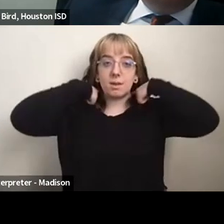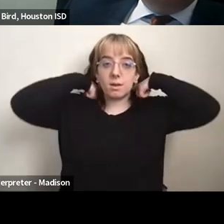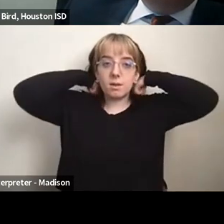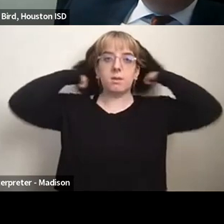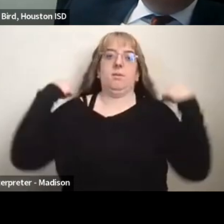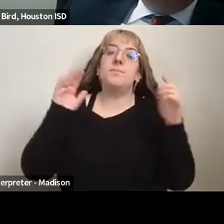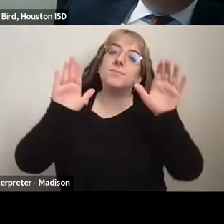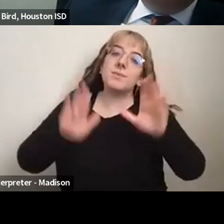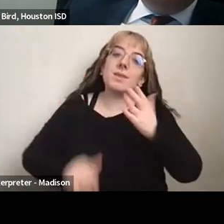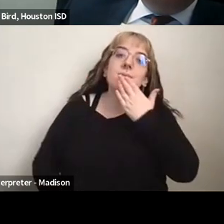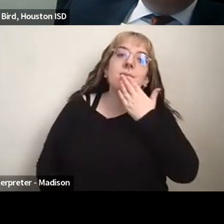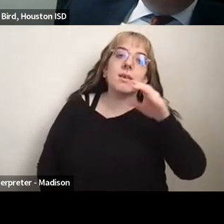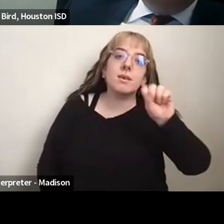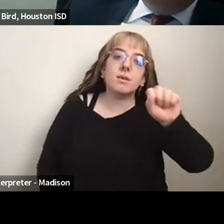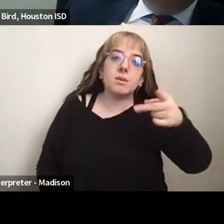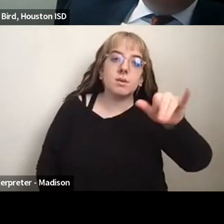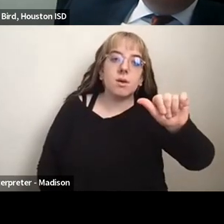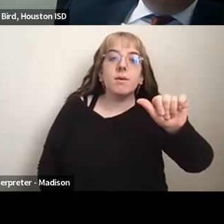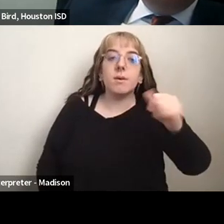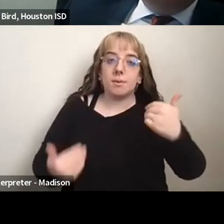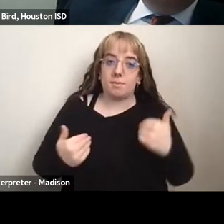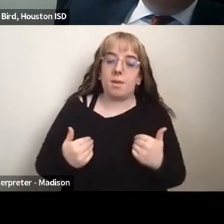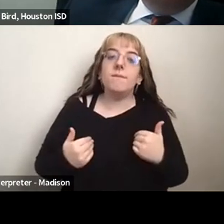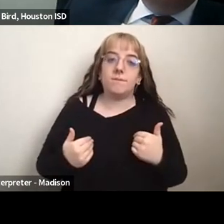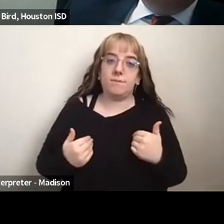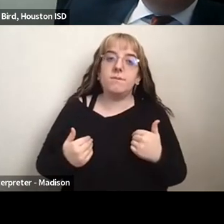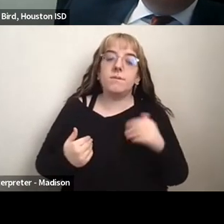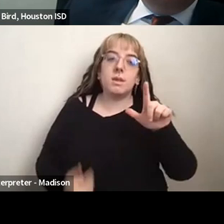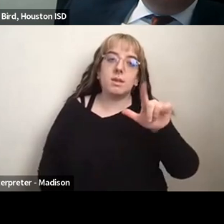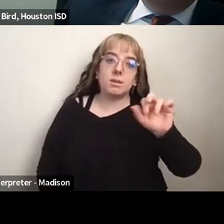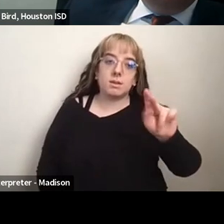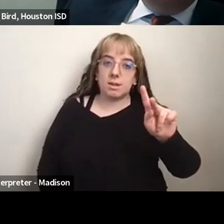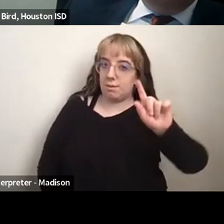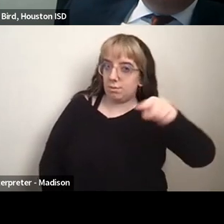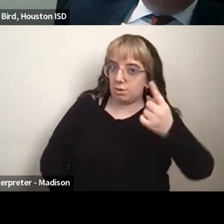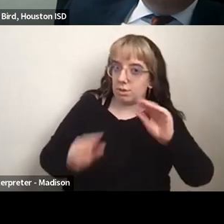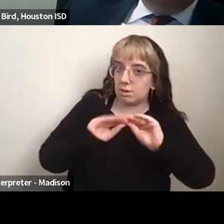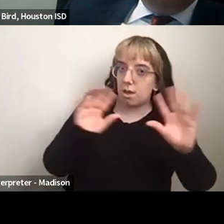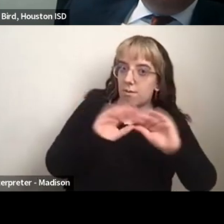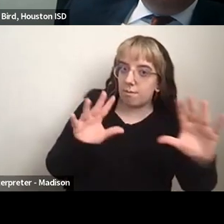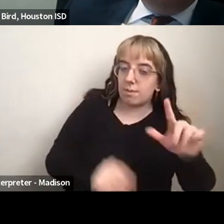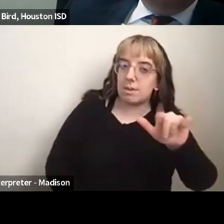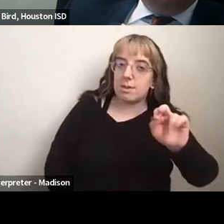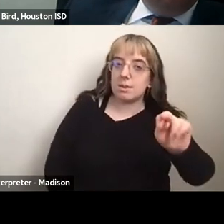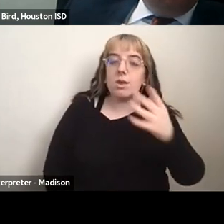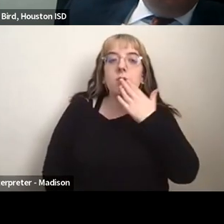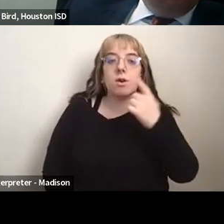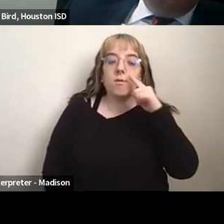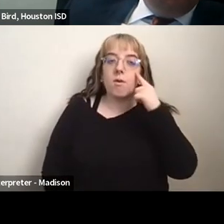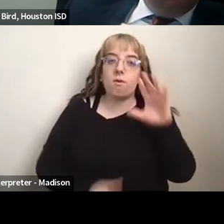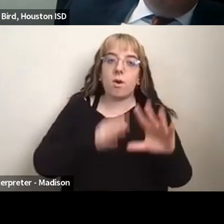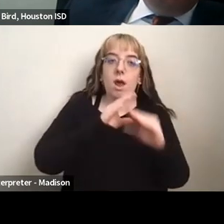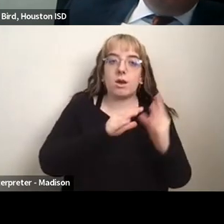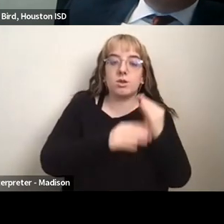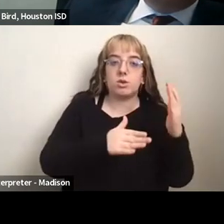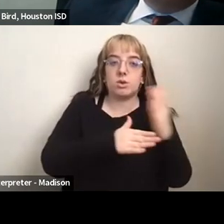Great. Thank you, Sophia. And I do have the link. I'm just clarifying that it's good for external sharing to